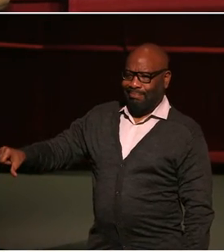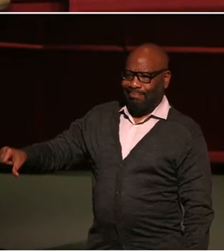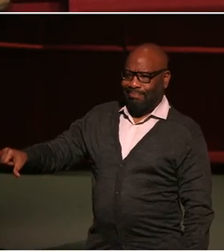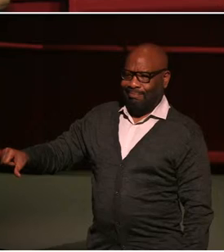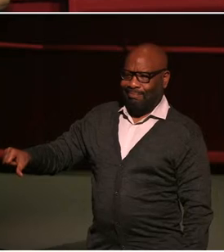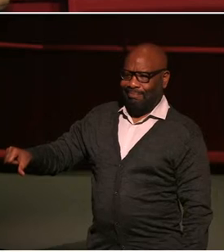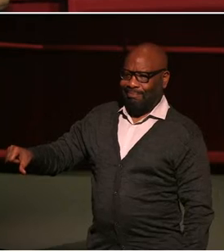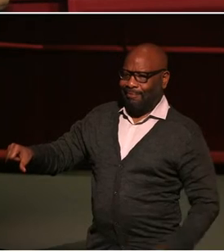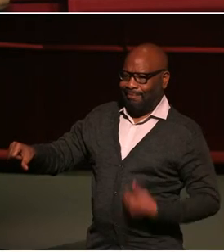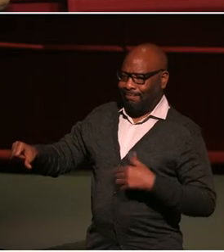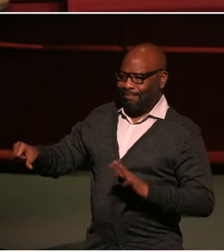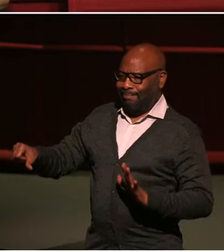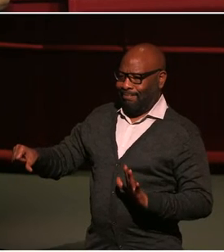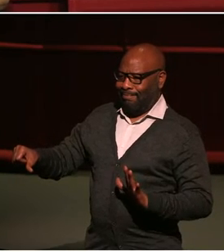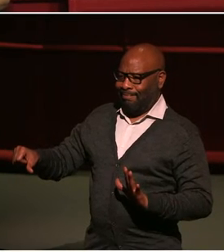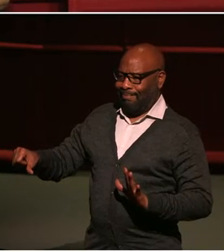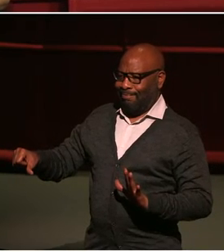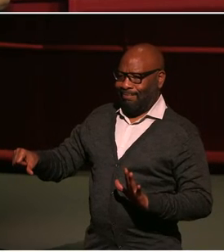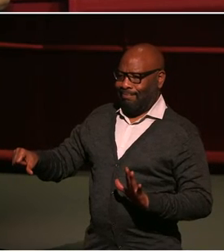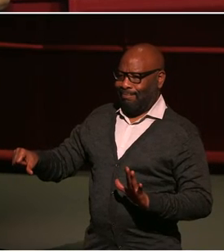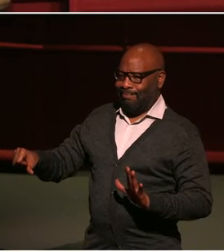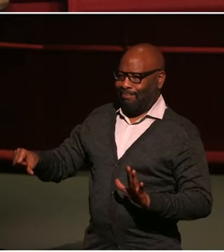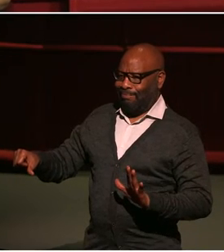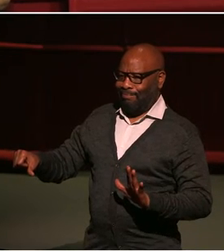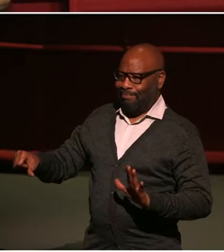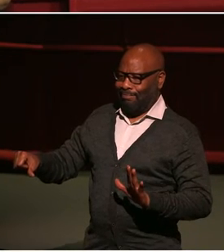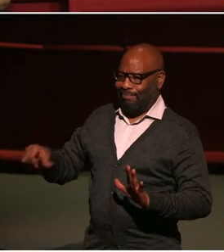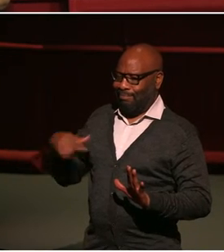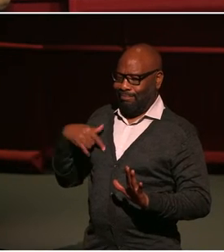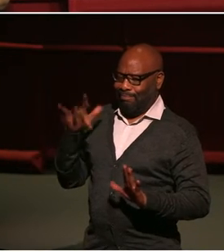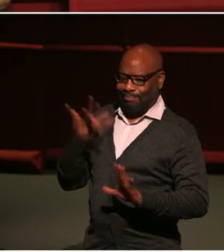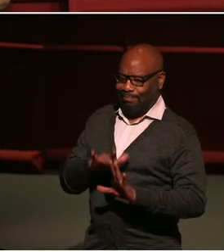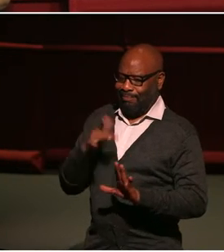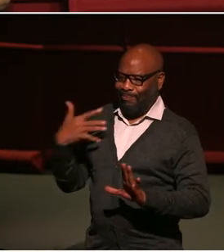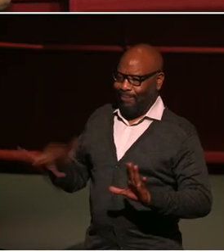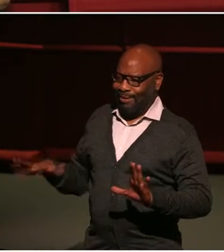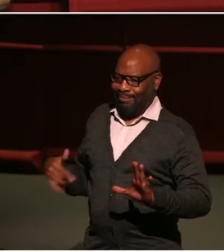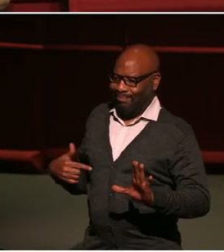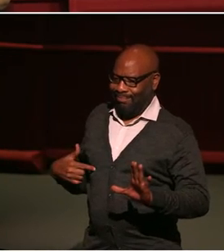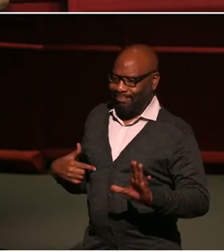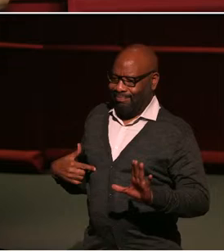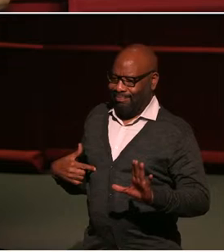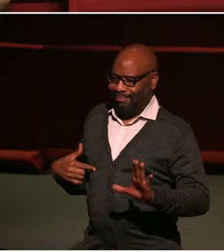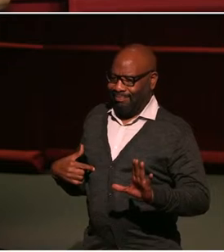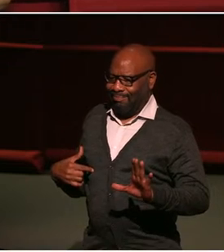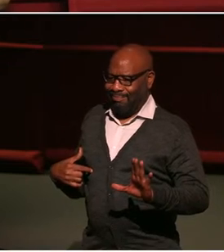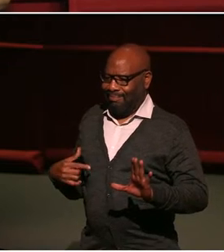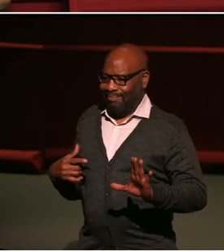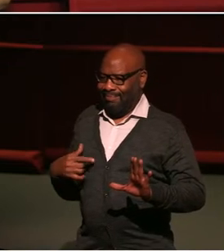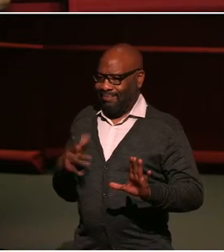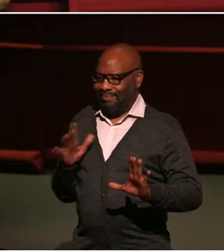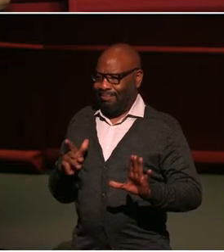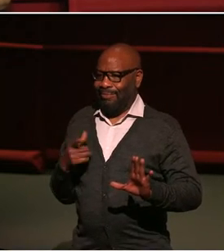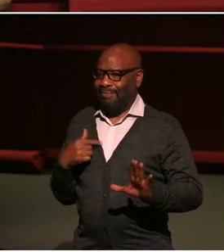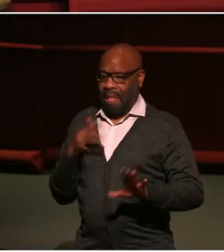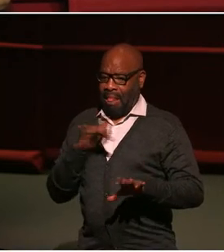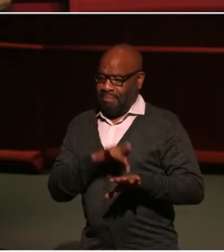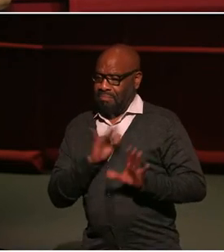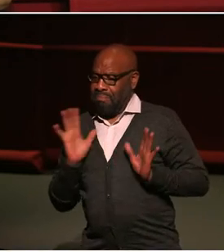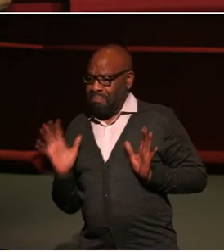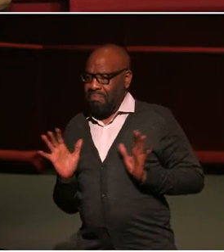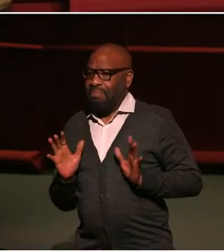And I did not touch that statuesque. And what happened was that I kept